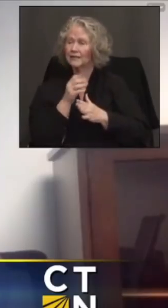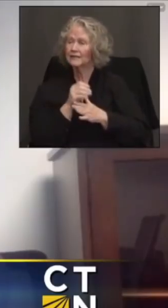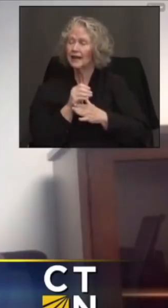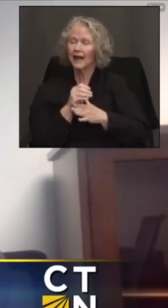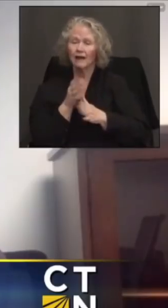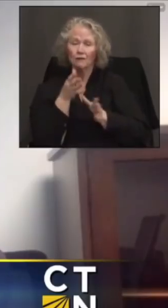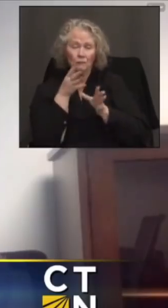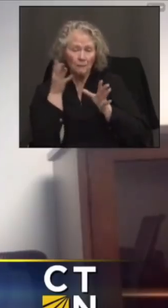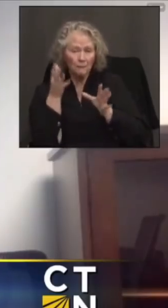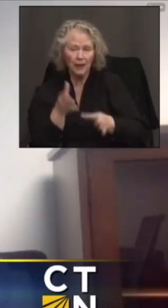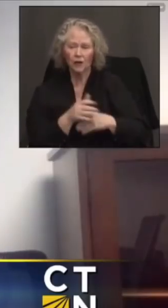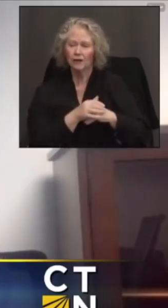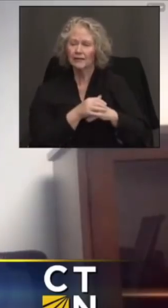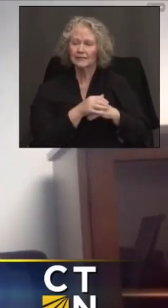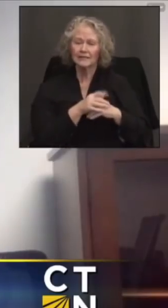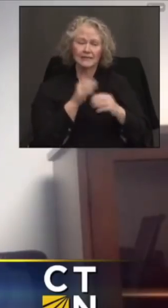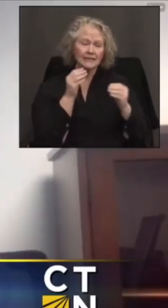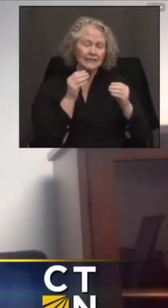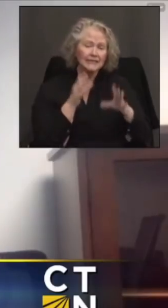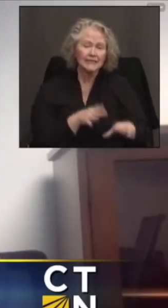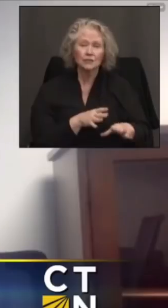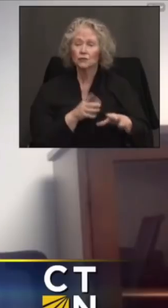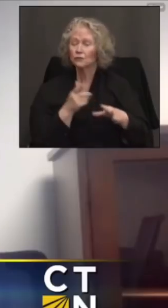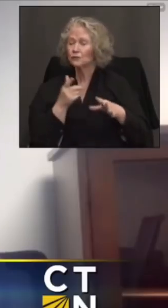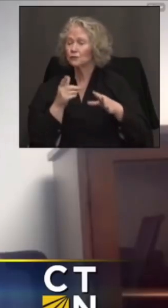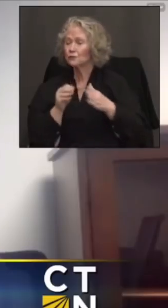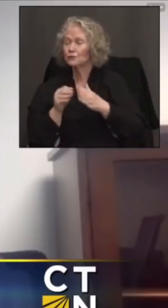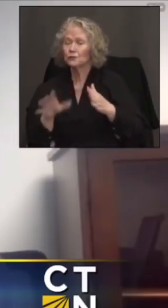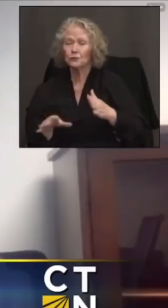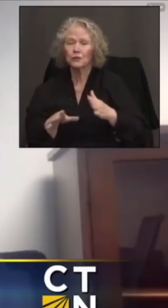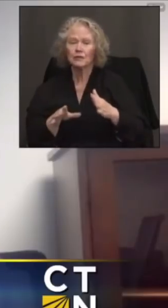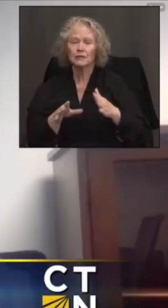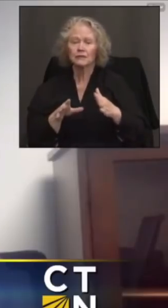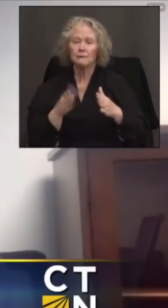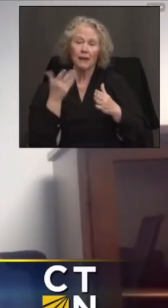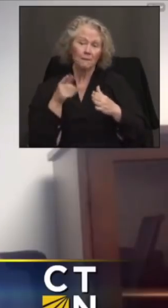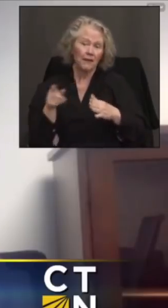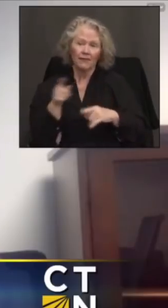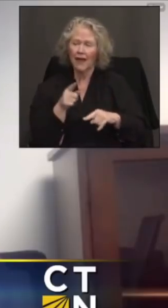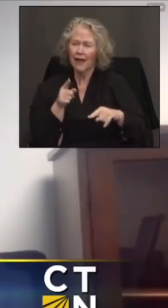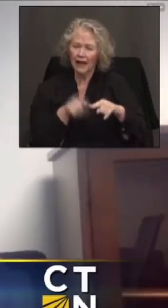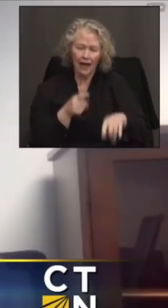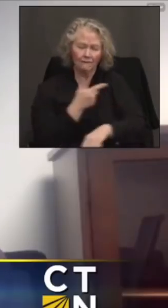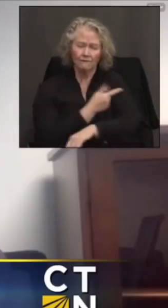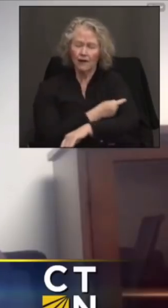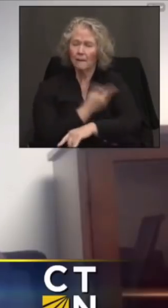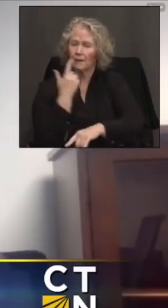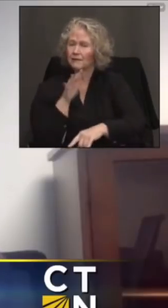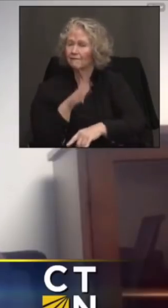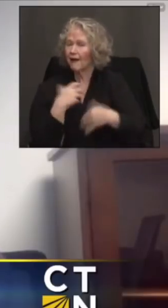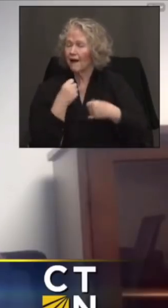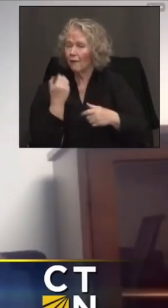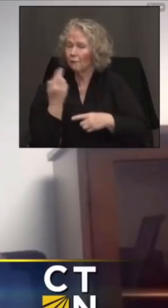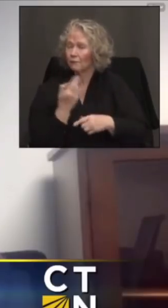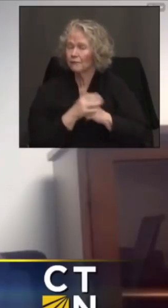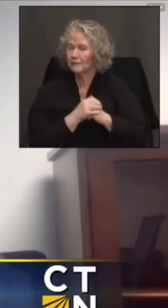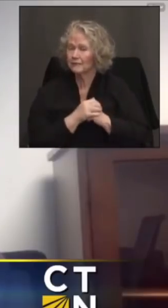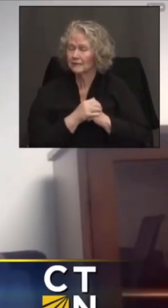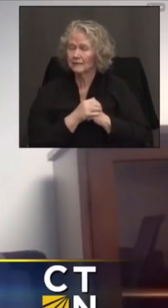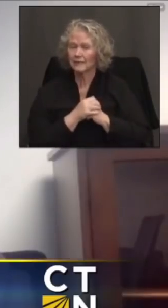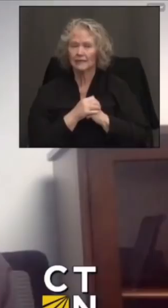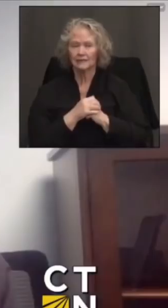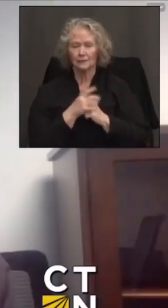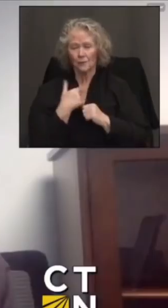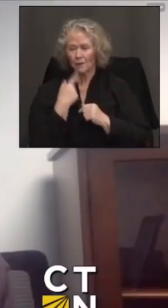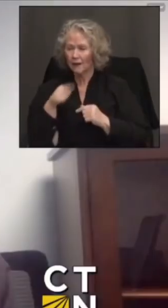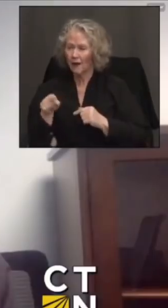who maybe can't get vaccinated due to an underlying condition. So I'm here to just say that to all the young people in this state, your decision